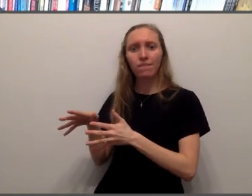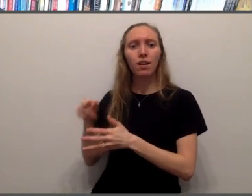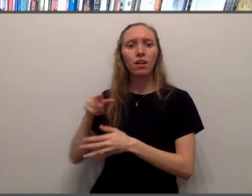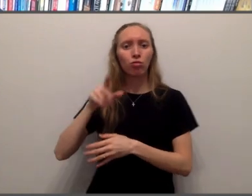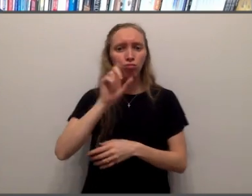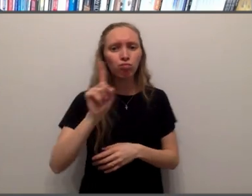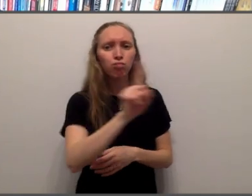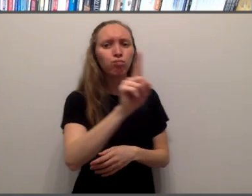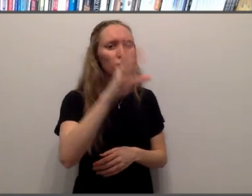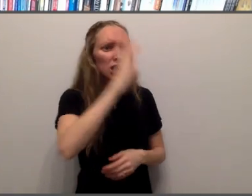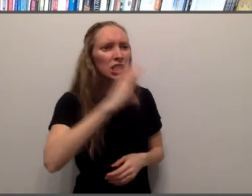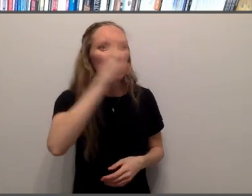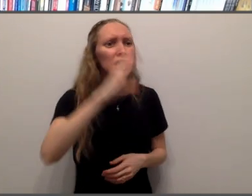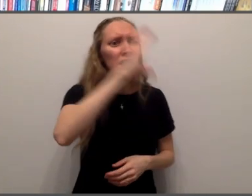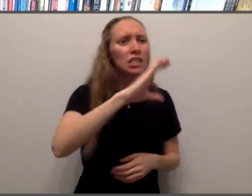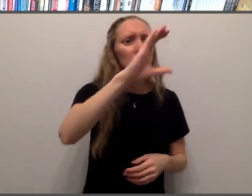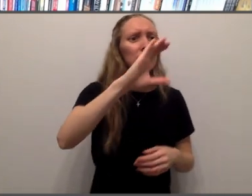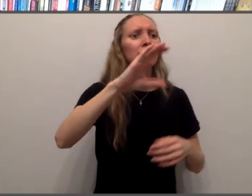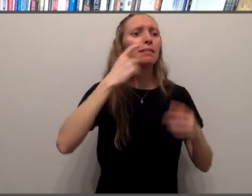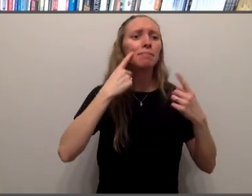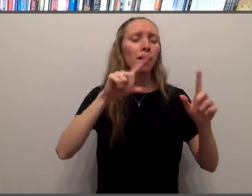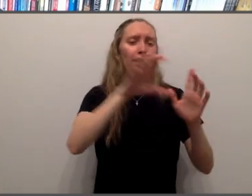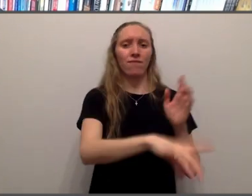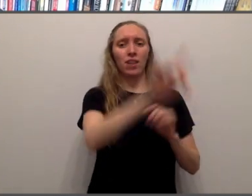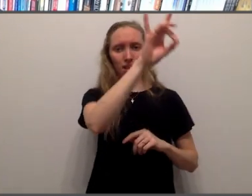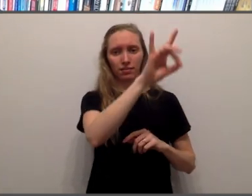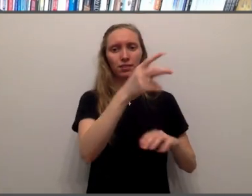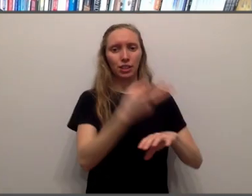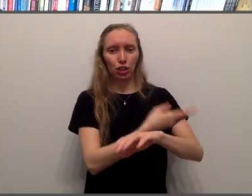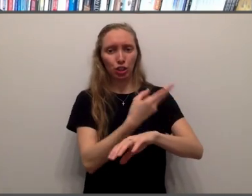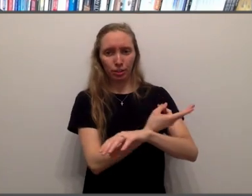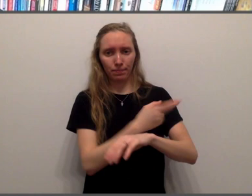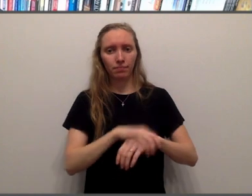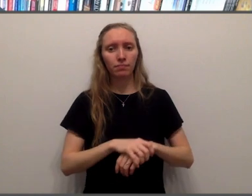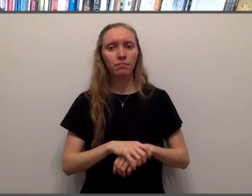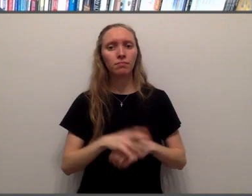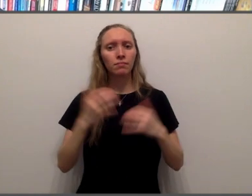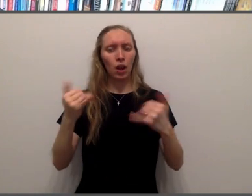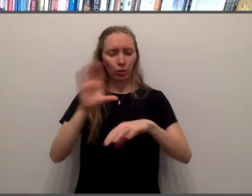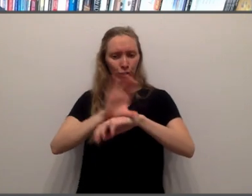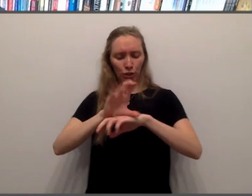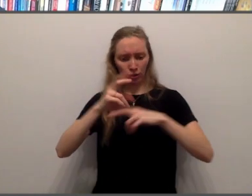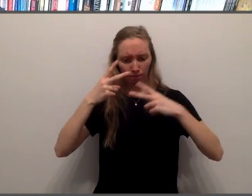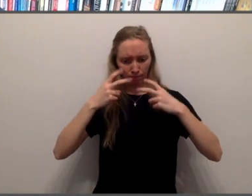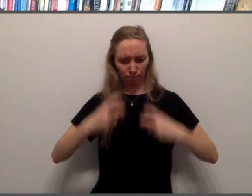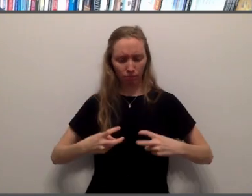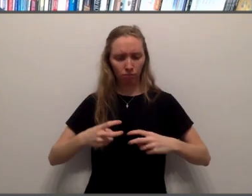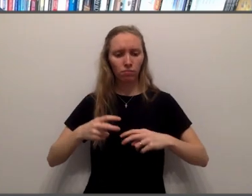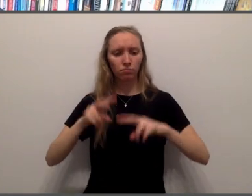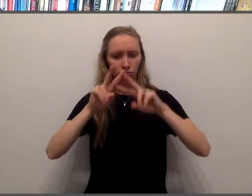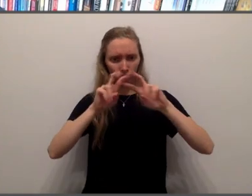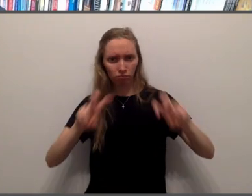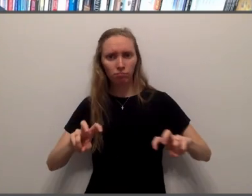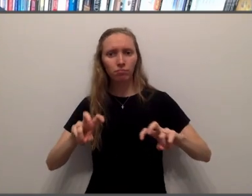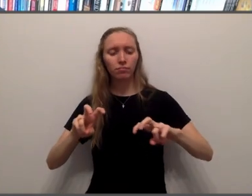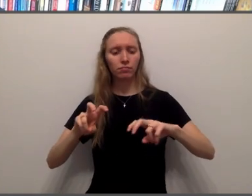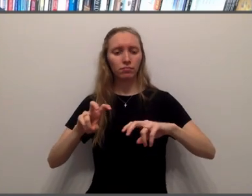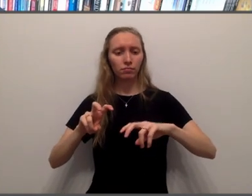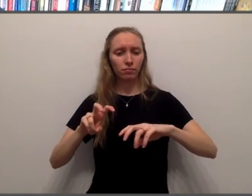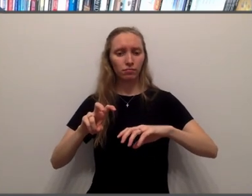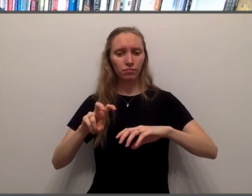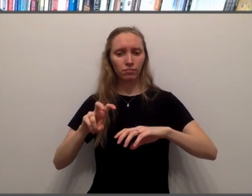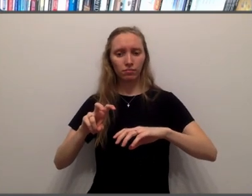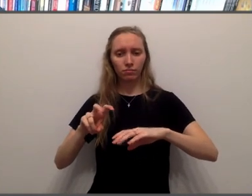and sisters, if there's any group that's been missing from the local church, it's been the community